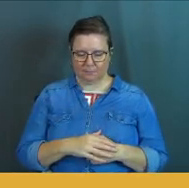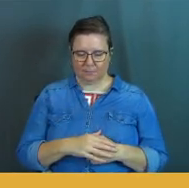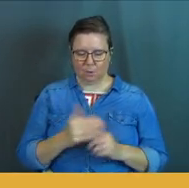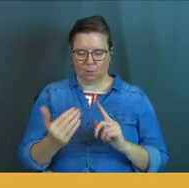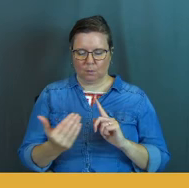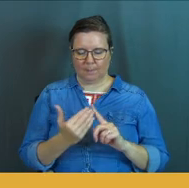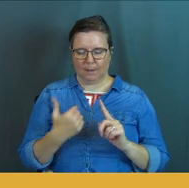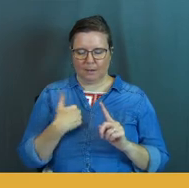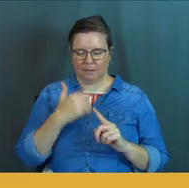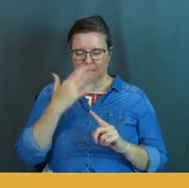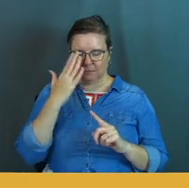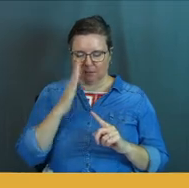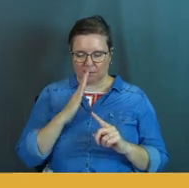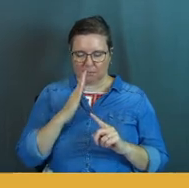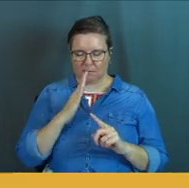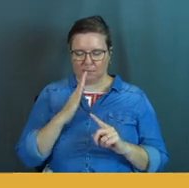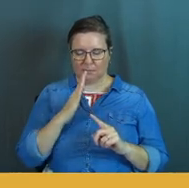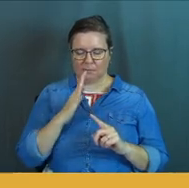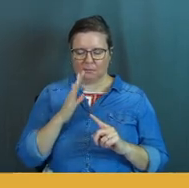Remind us, God, that